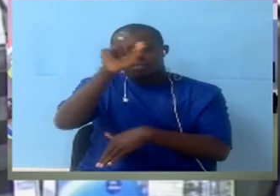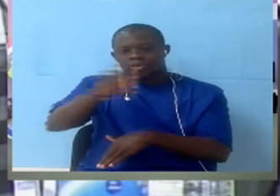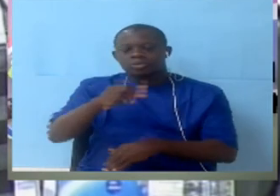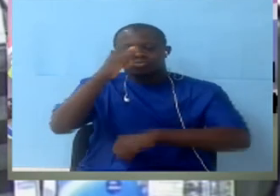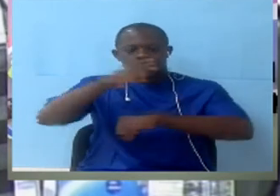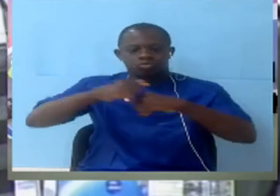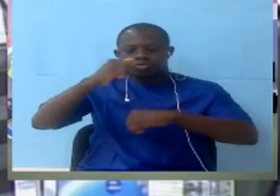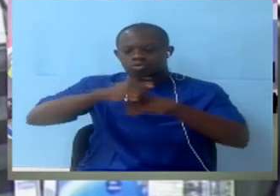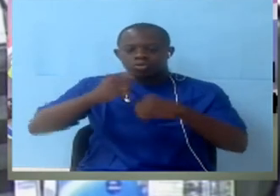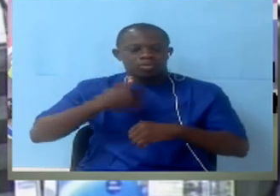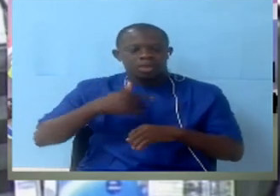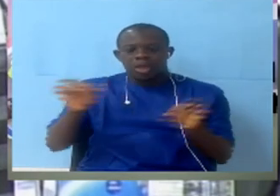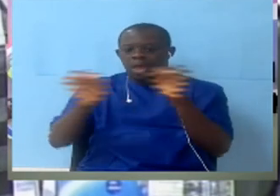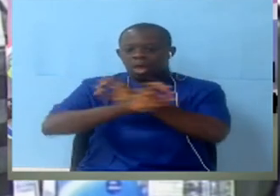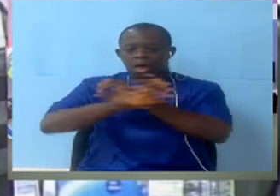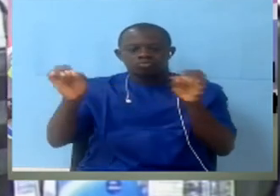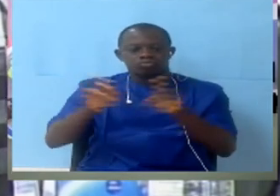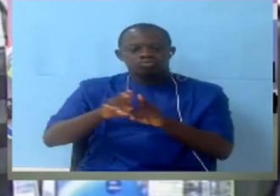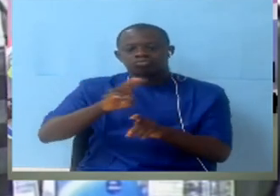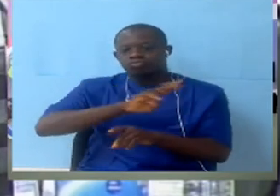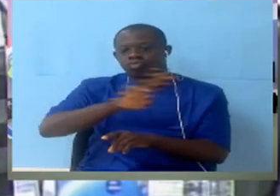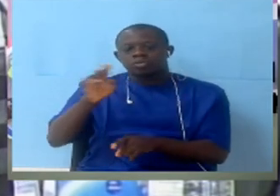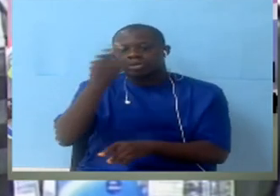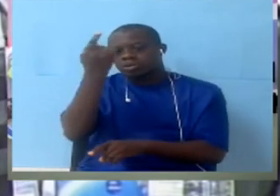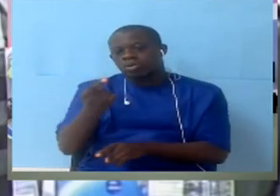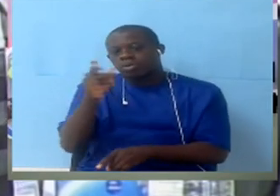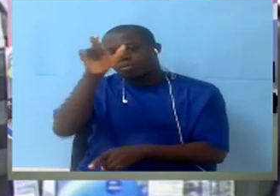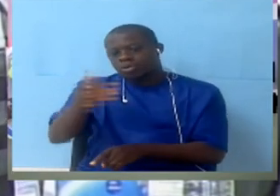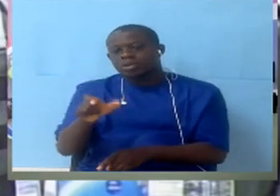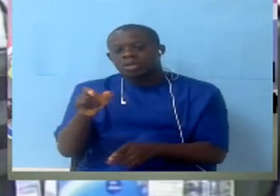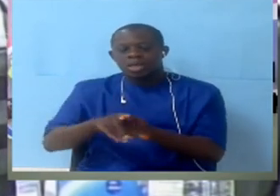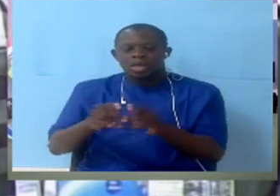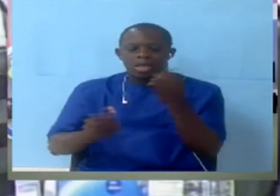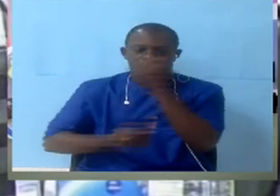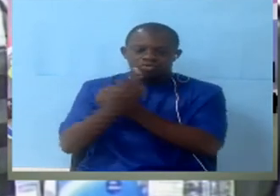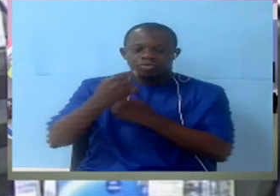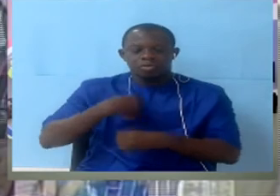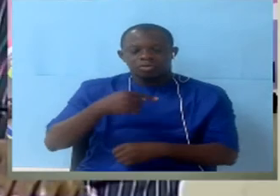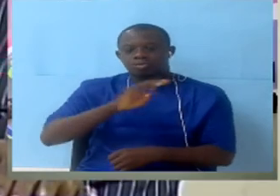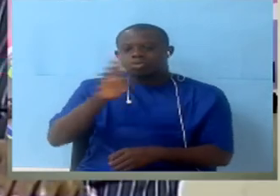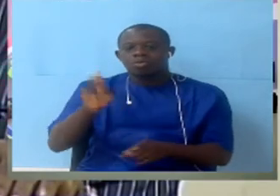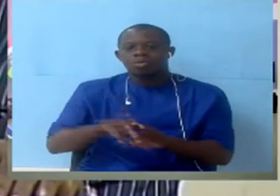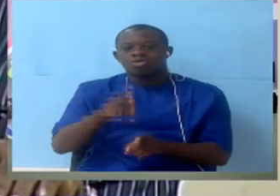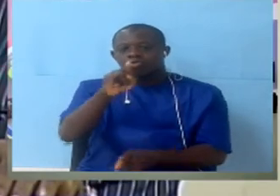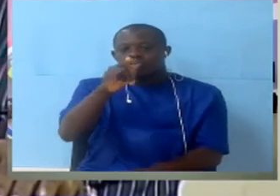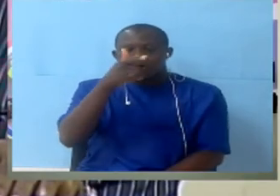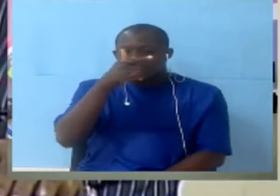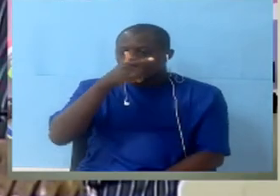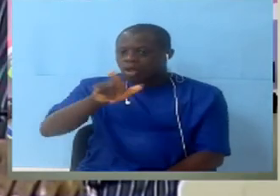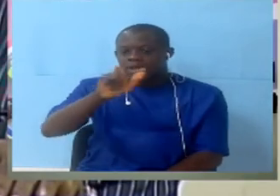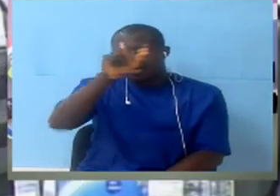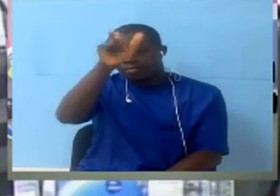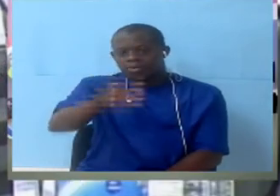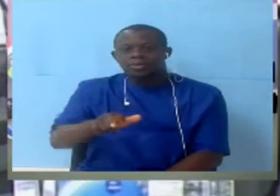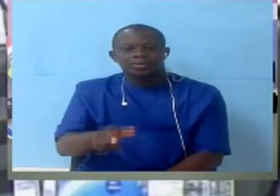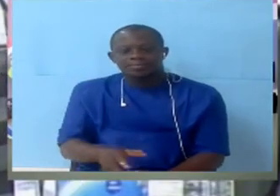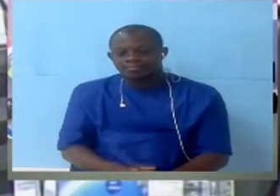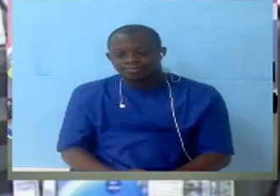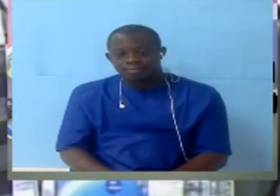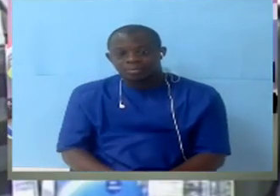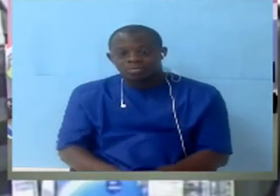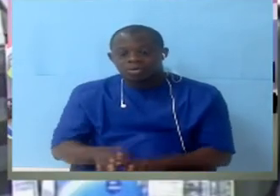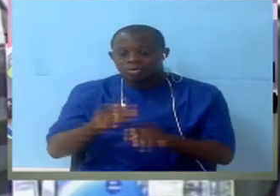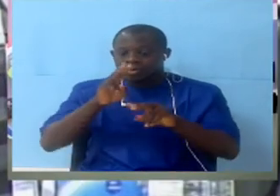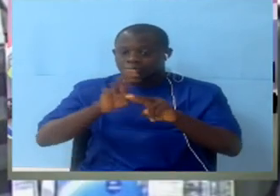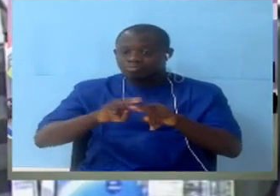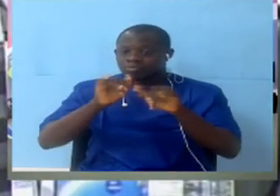at the NIA. Mon ne m'a nanjé fa. Not even a single person even insulted me there. You are one of the lucky people. And in four months ngam kayé. But I